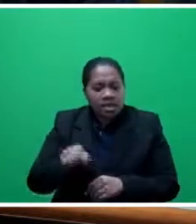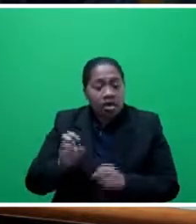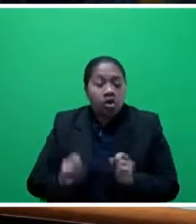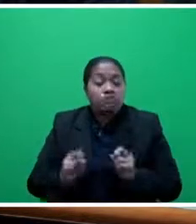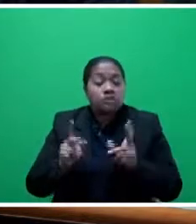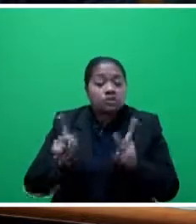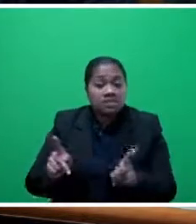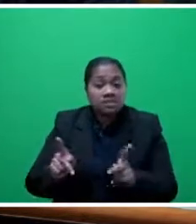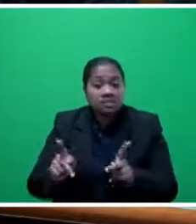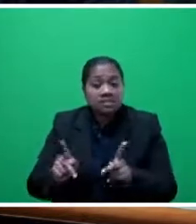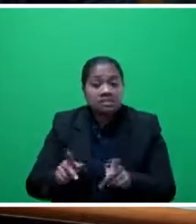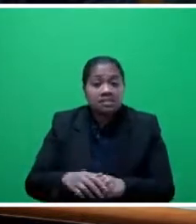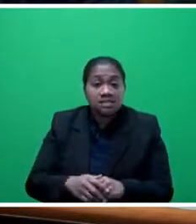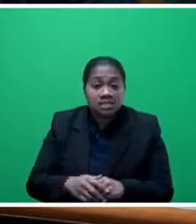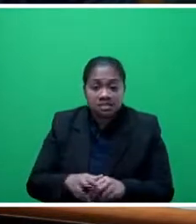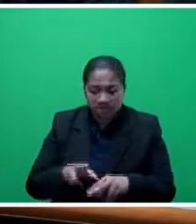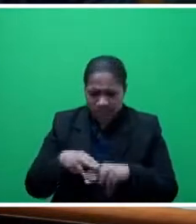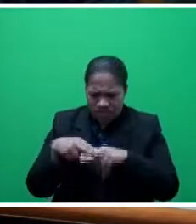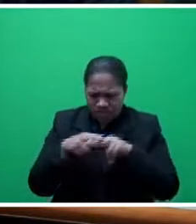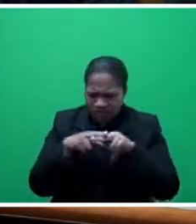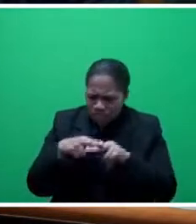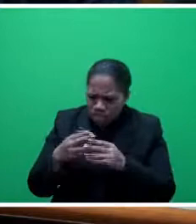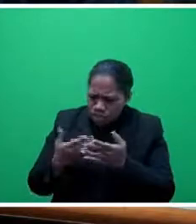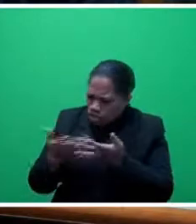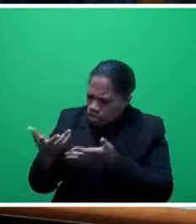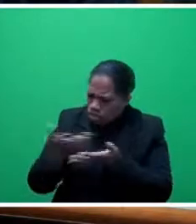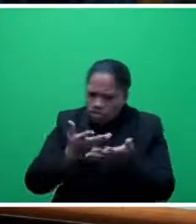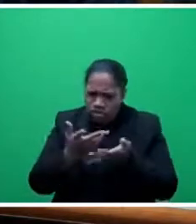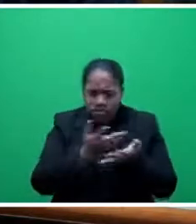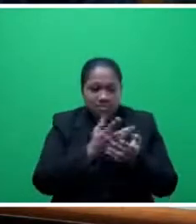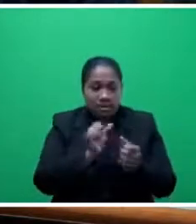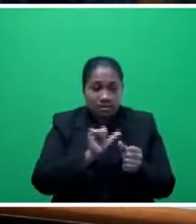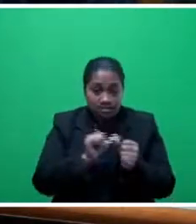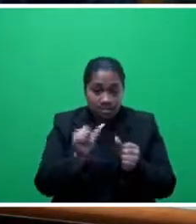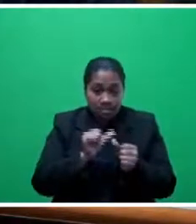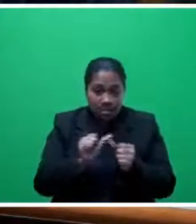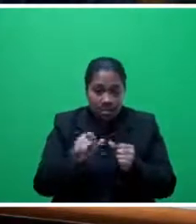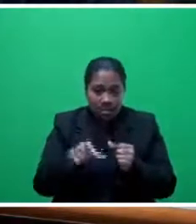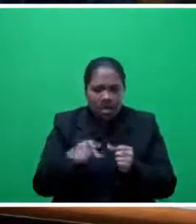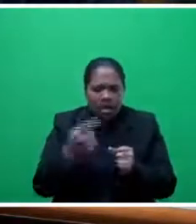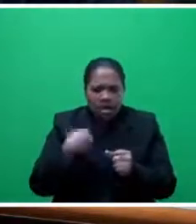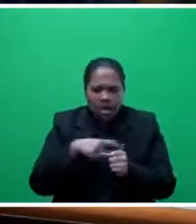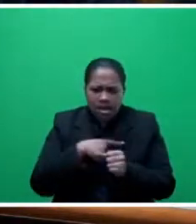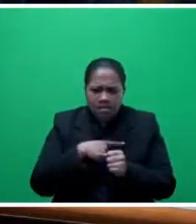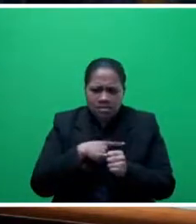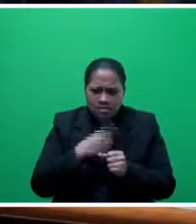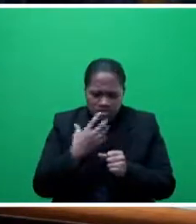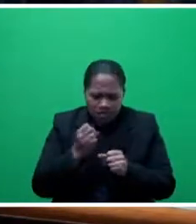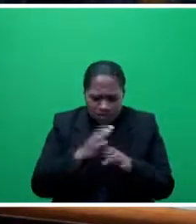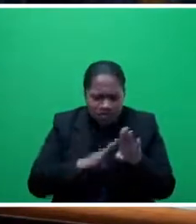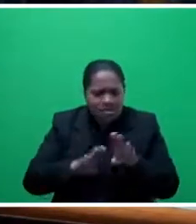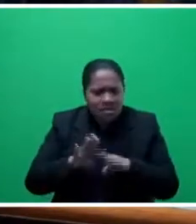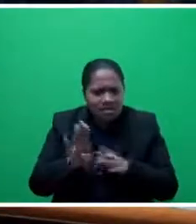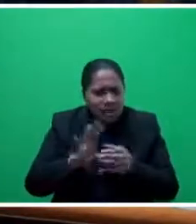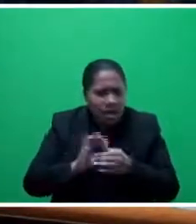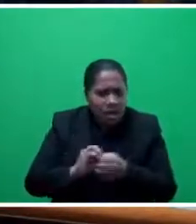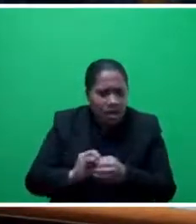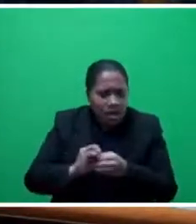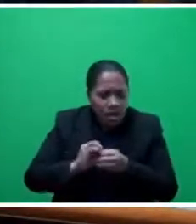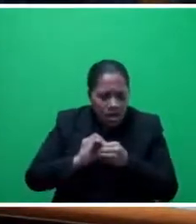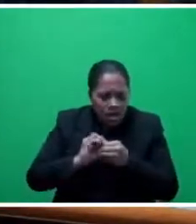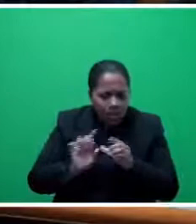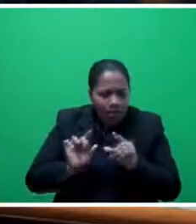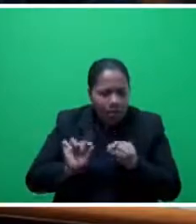to negotiate better. We have taken steps on our own with respect to